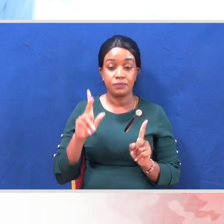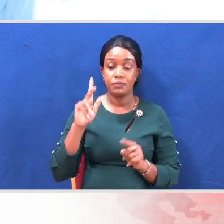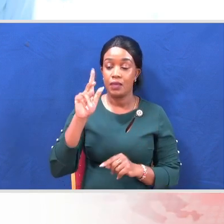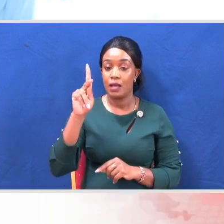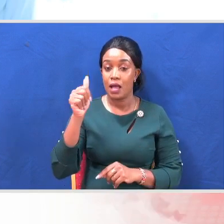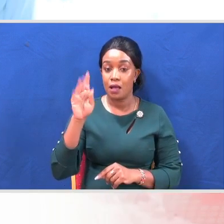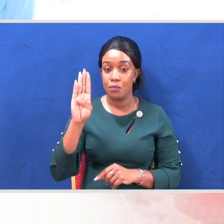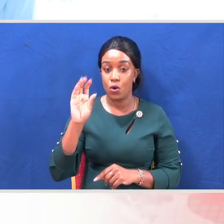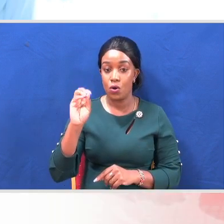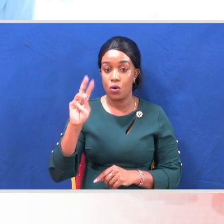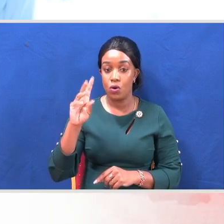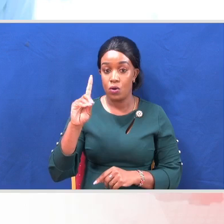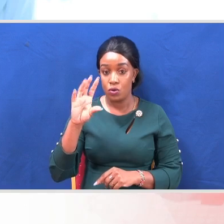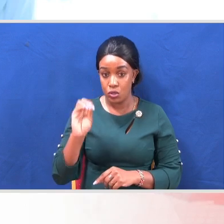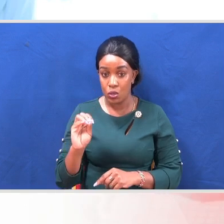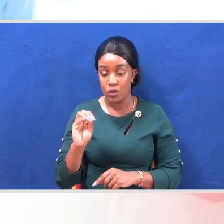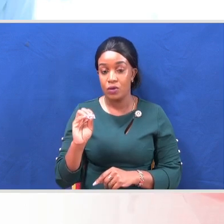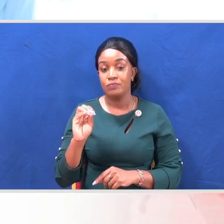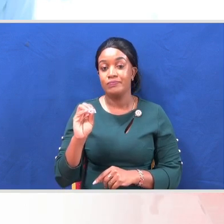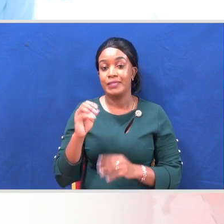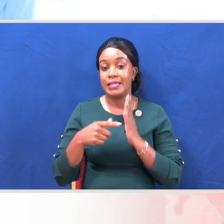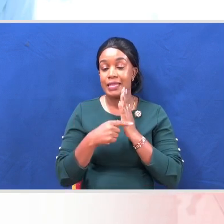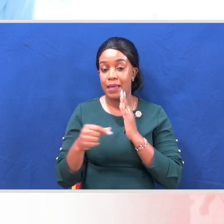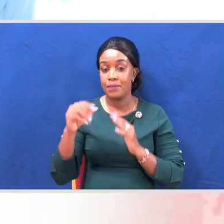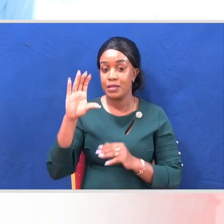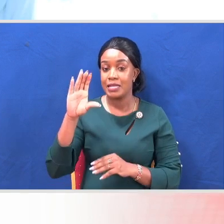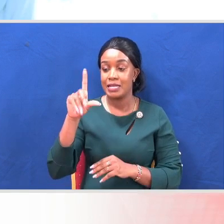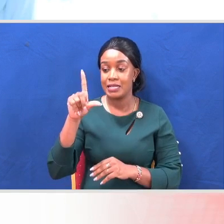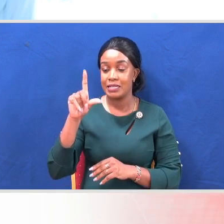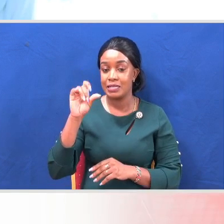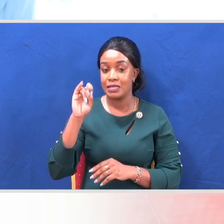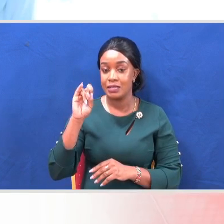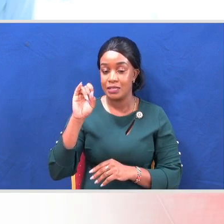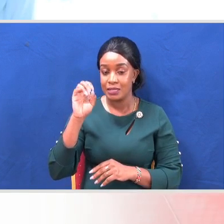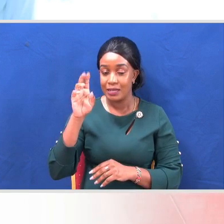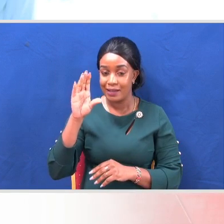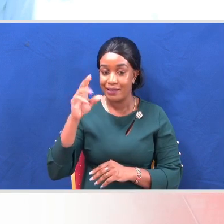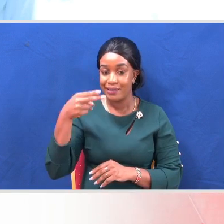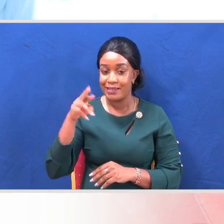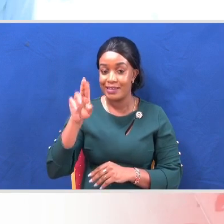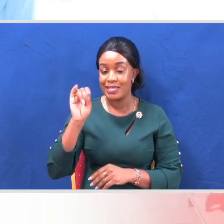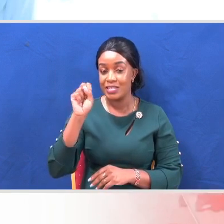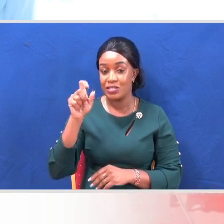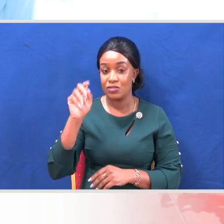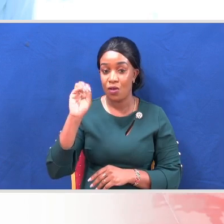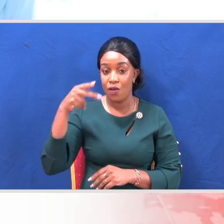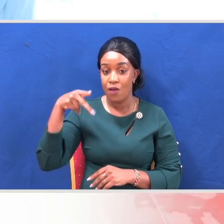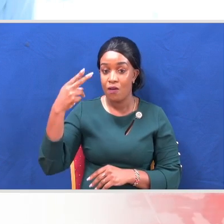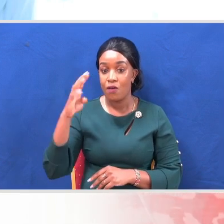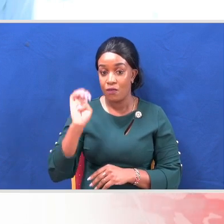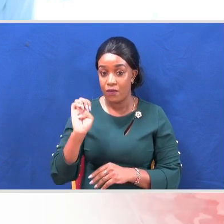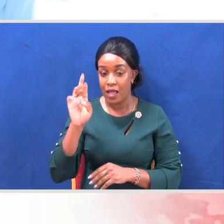member of parliament, and that is Christopher Were, who was arrested and actually is being detained at the Matungu police